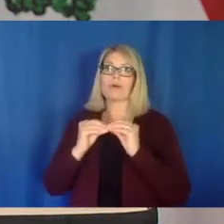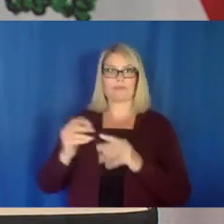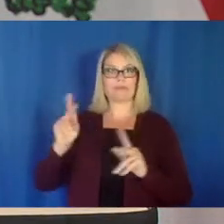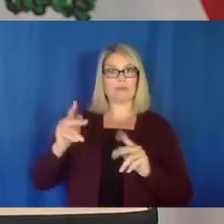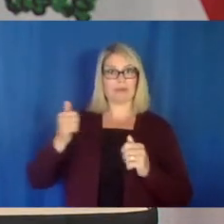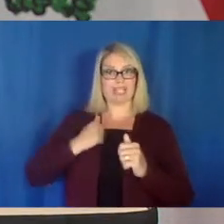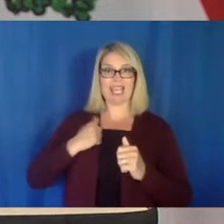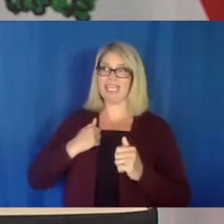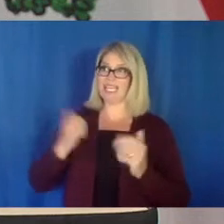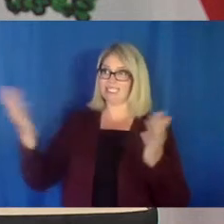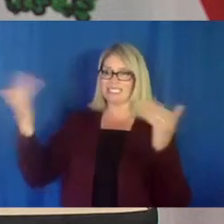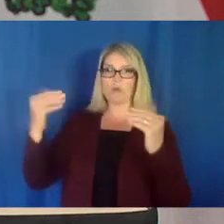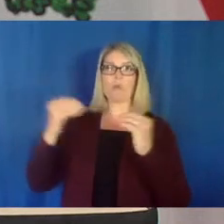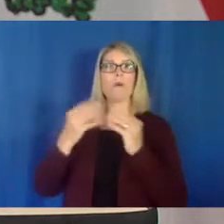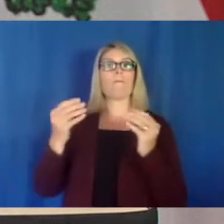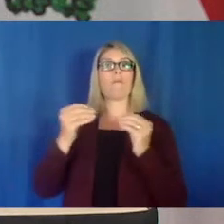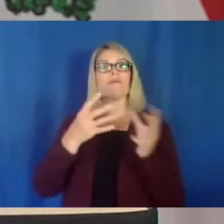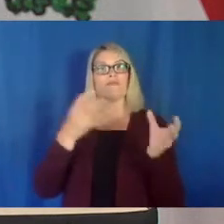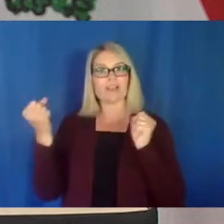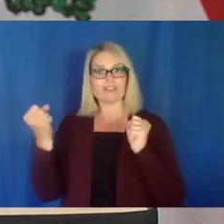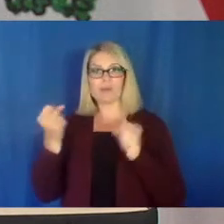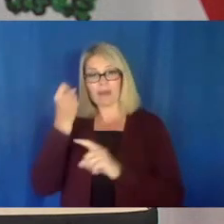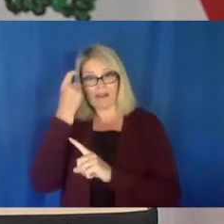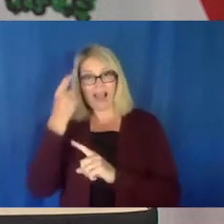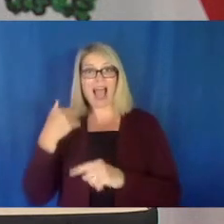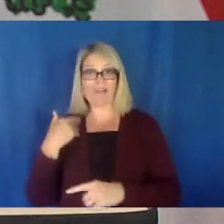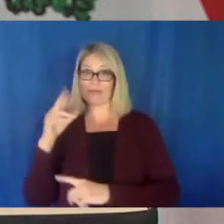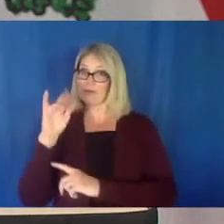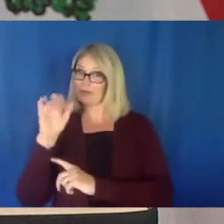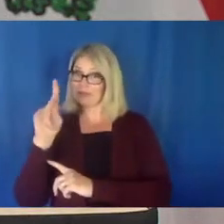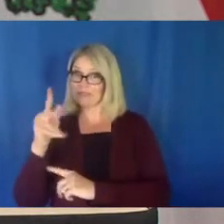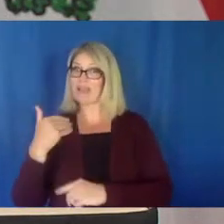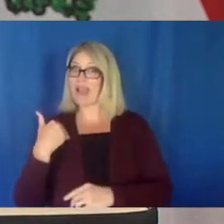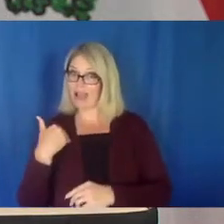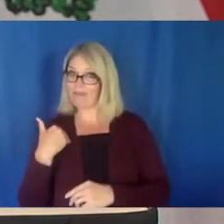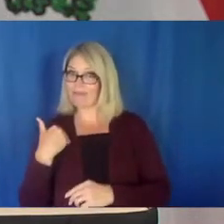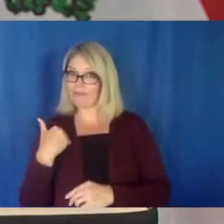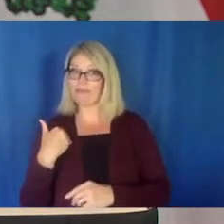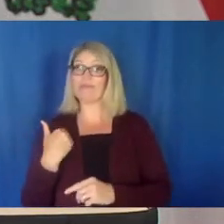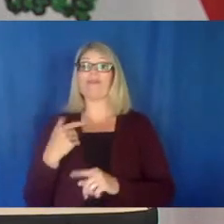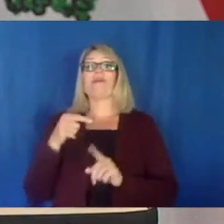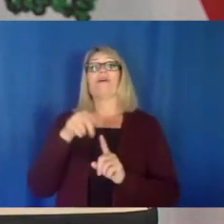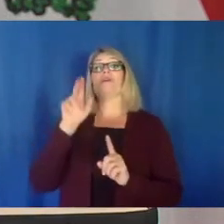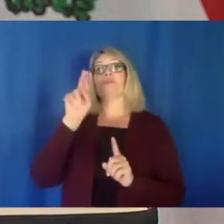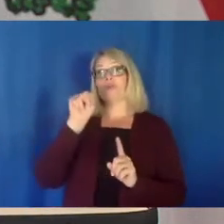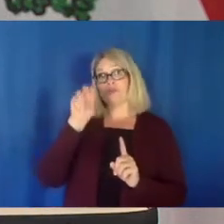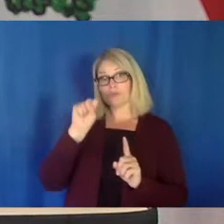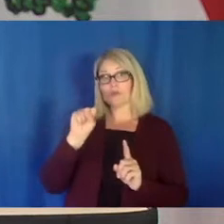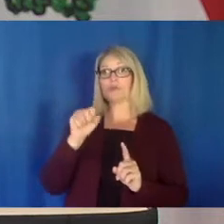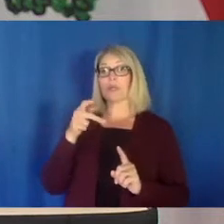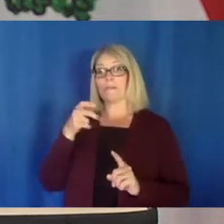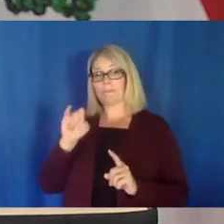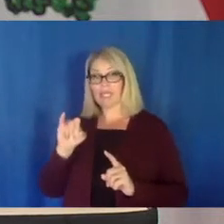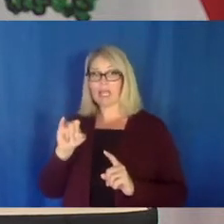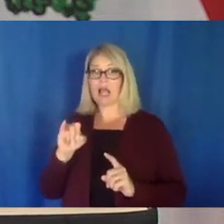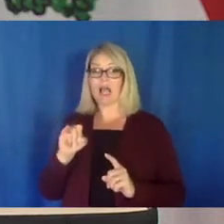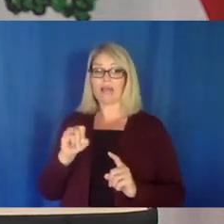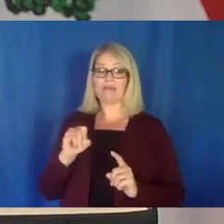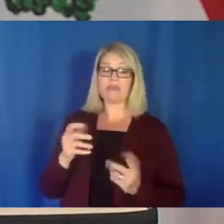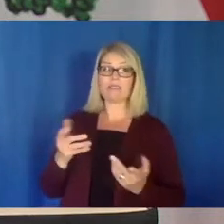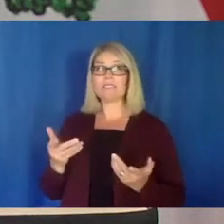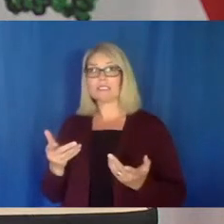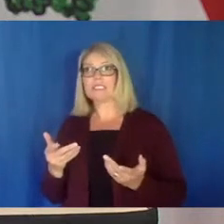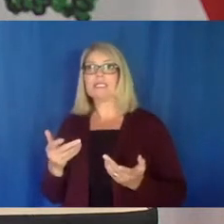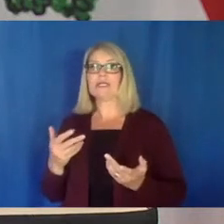in faster brings with it some risk. And I think where Nova Scotia and PEI were coming at this is that we just look